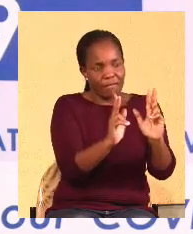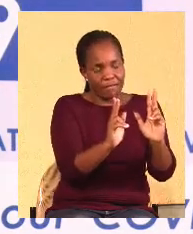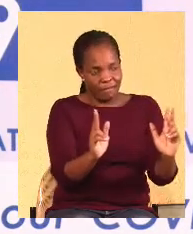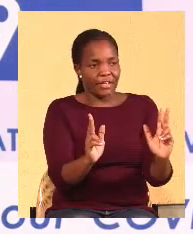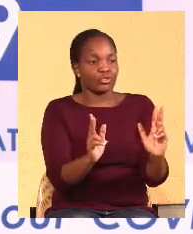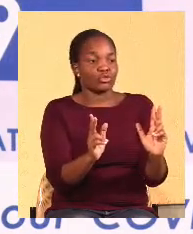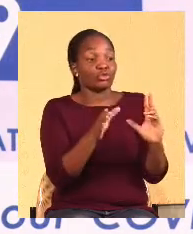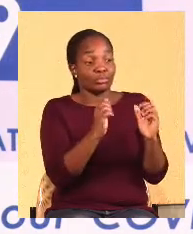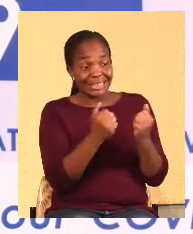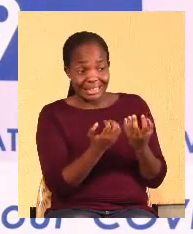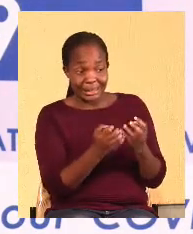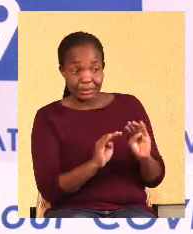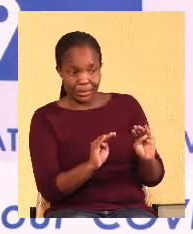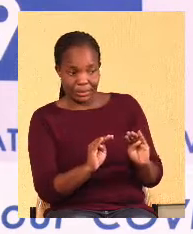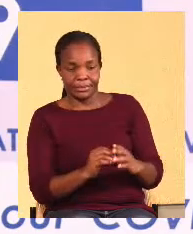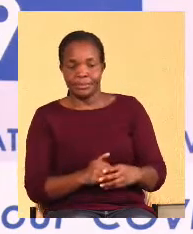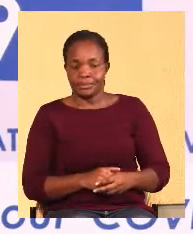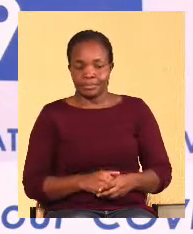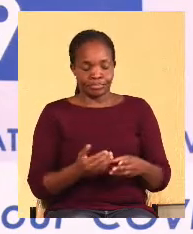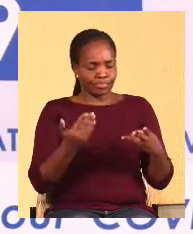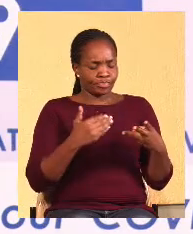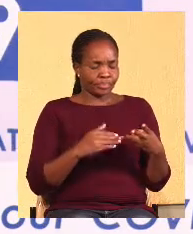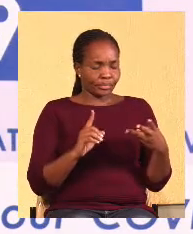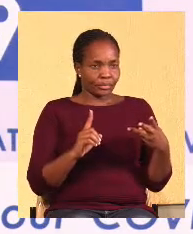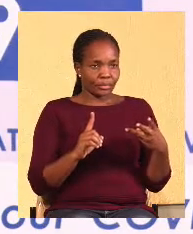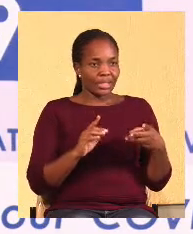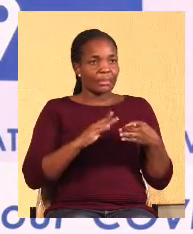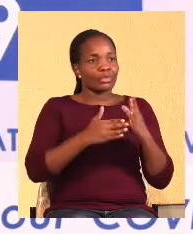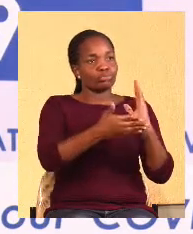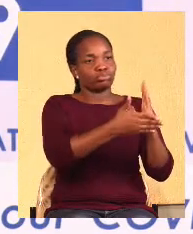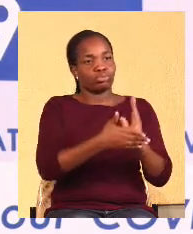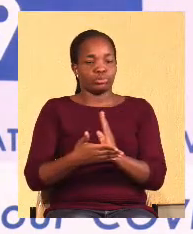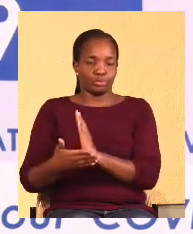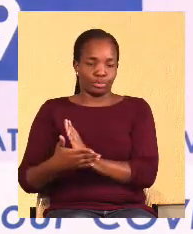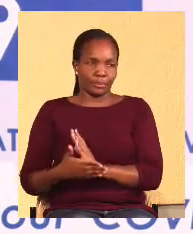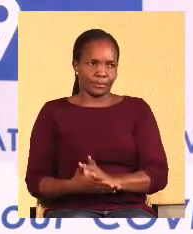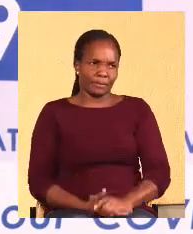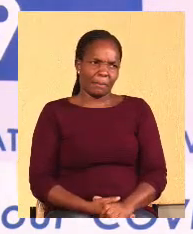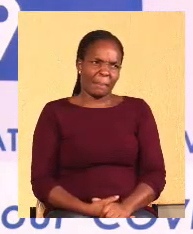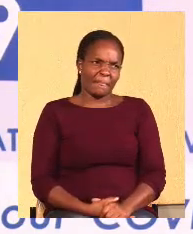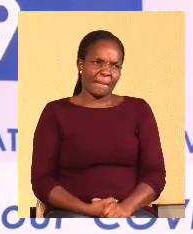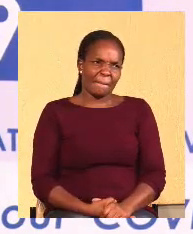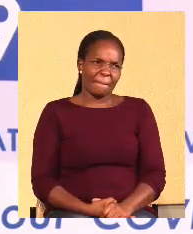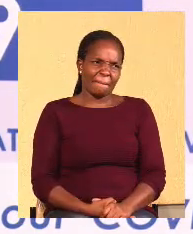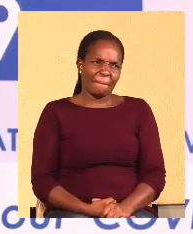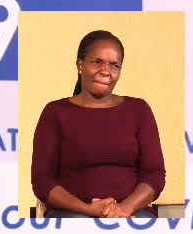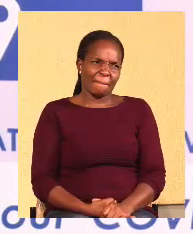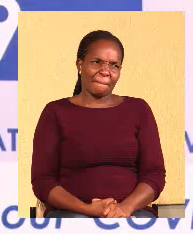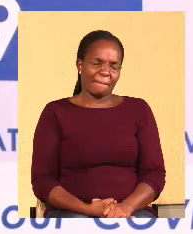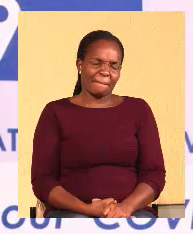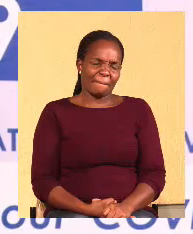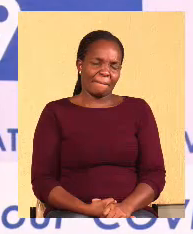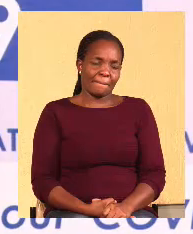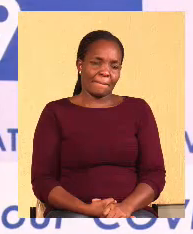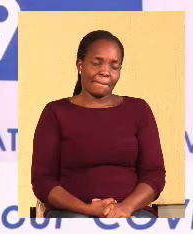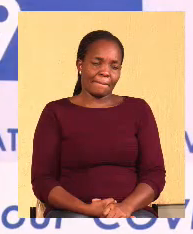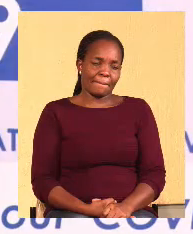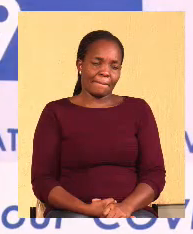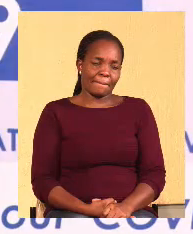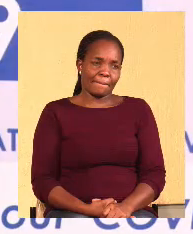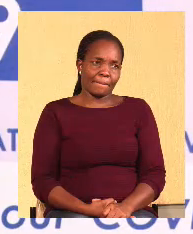news. My last question is around the lockdown. Are we likely to see, or are we thinking